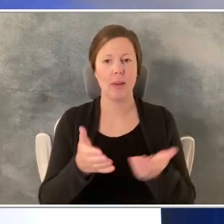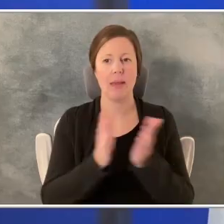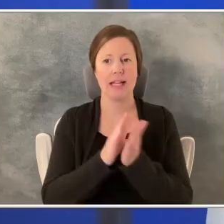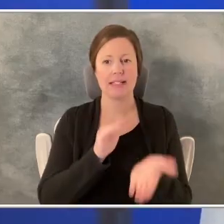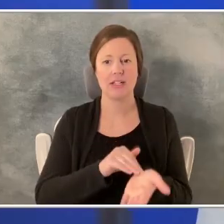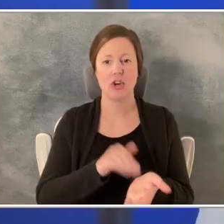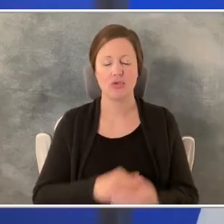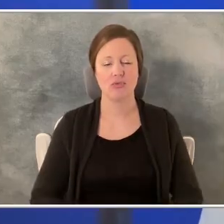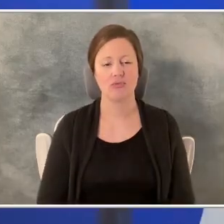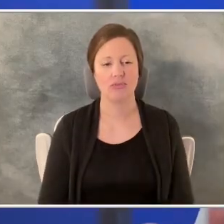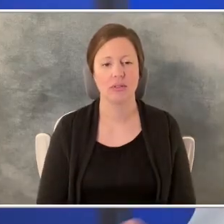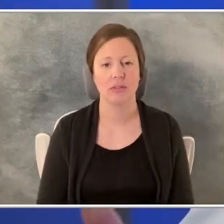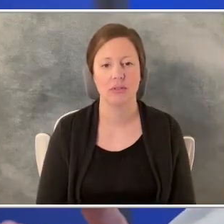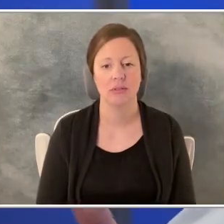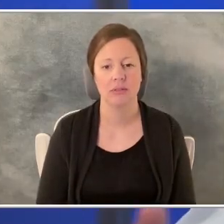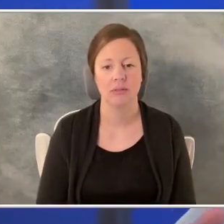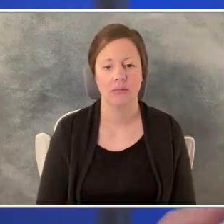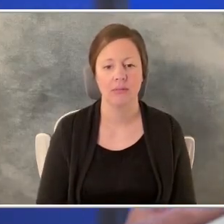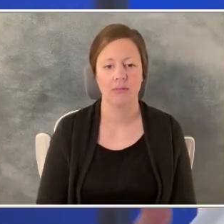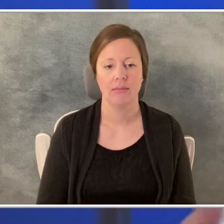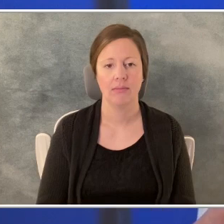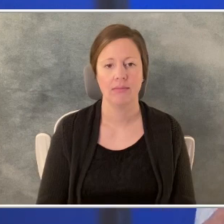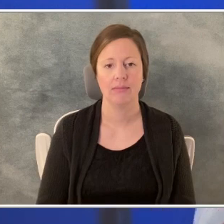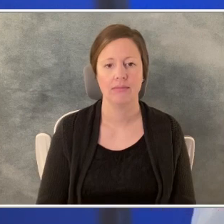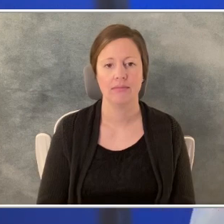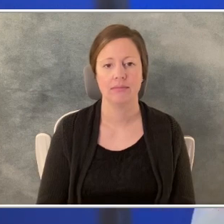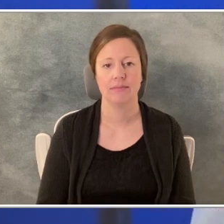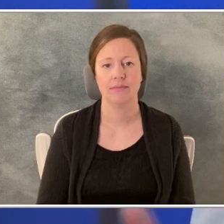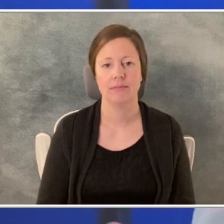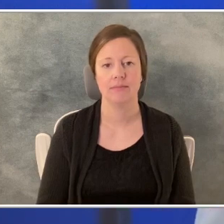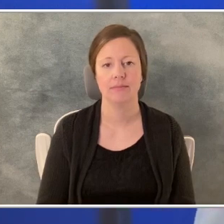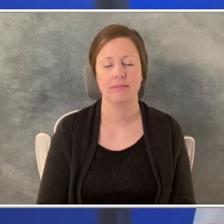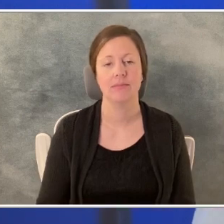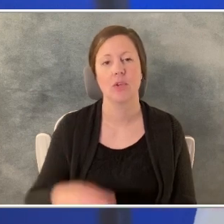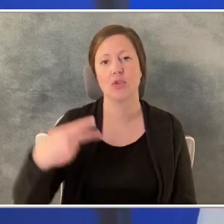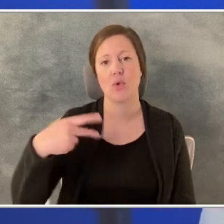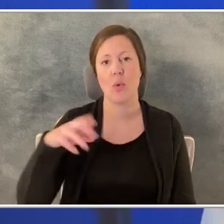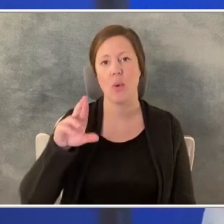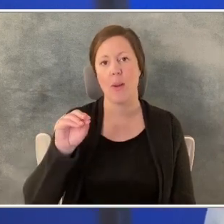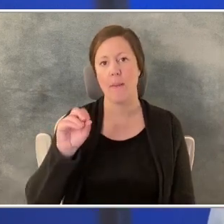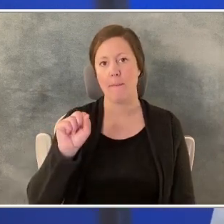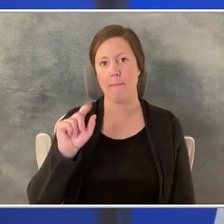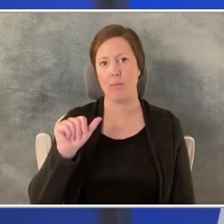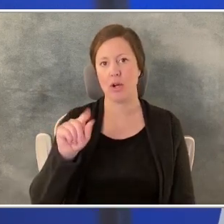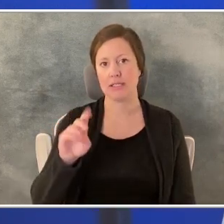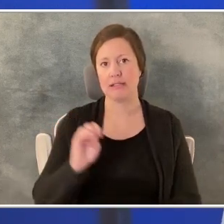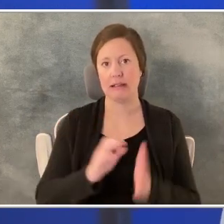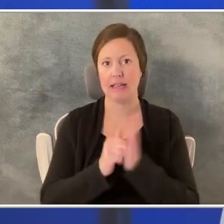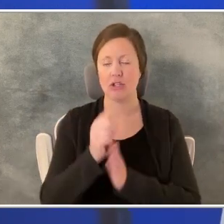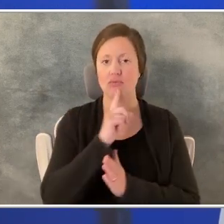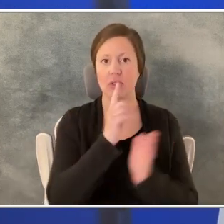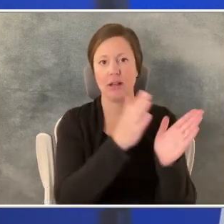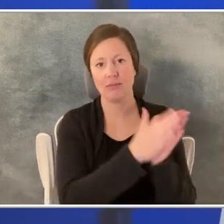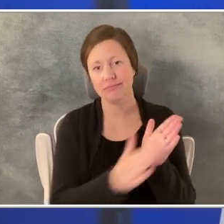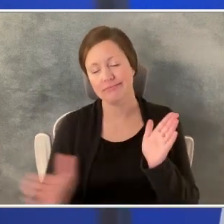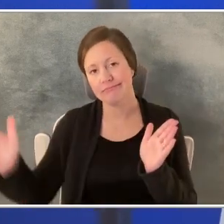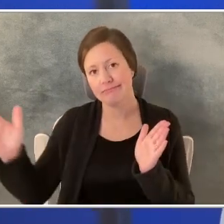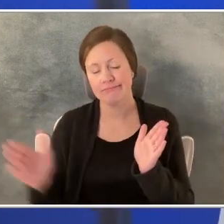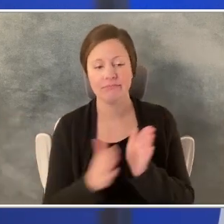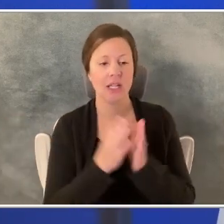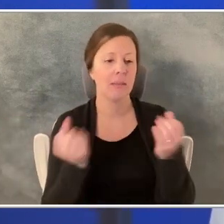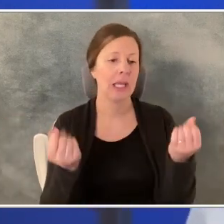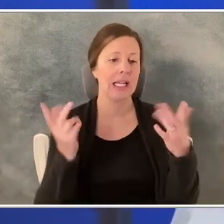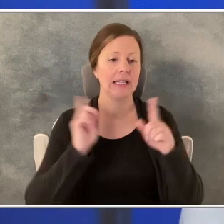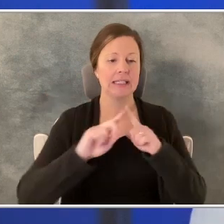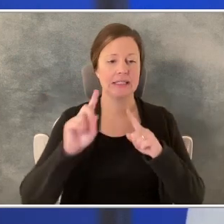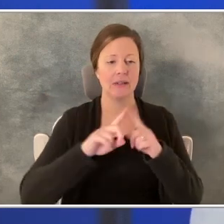think kind of going back to the fact that prostate cancer is such a spectrum disease, and there's a lot of options and things that men